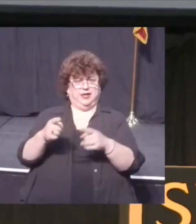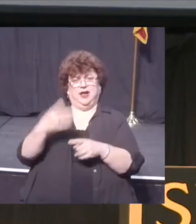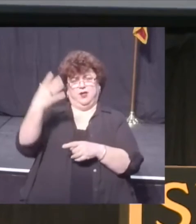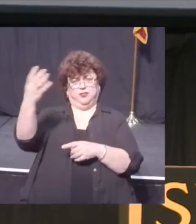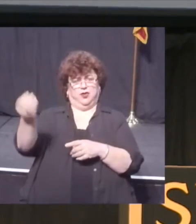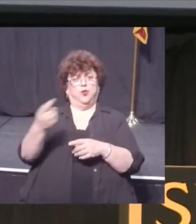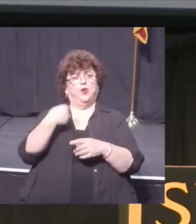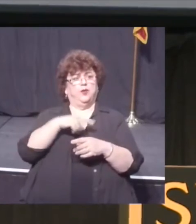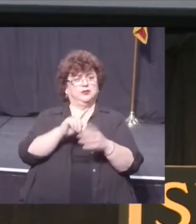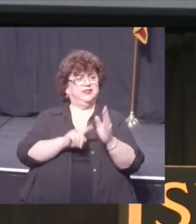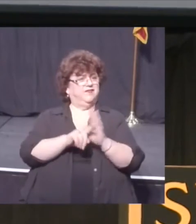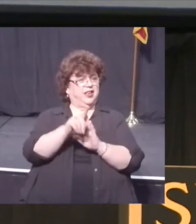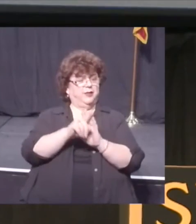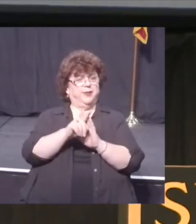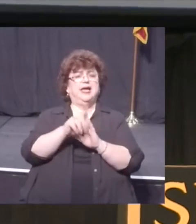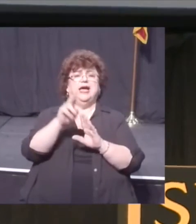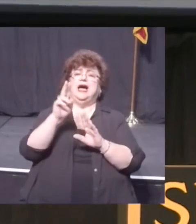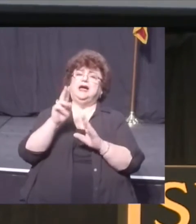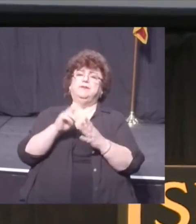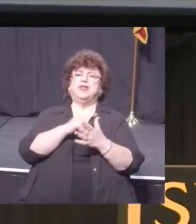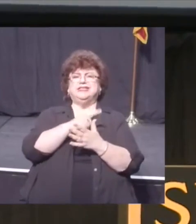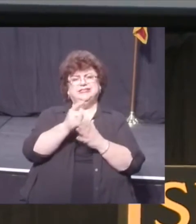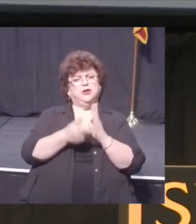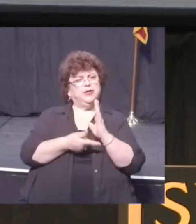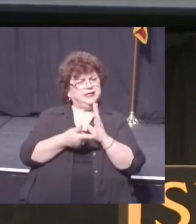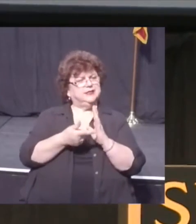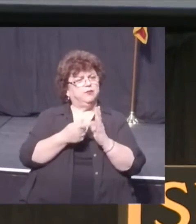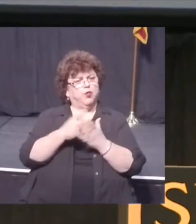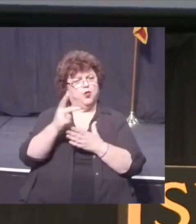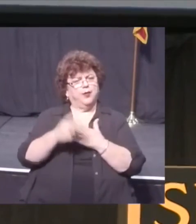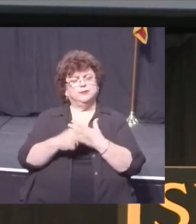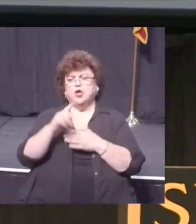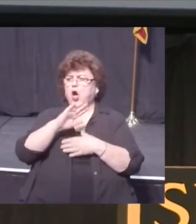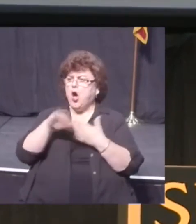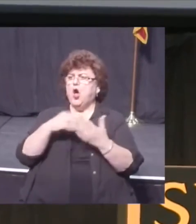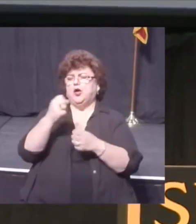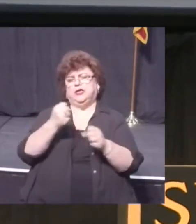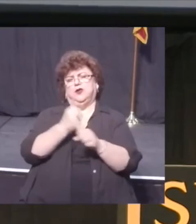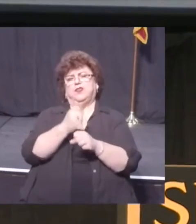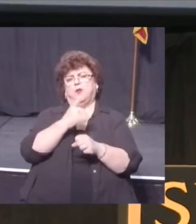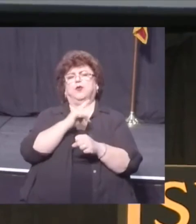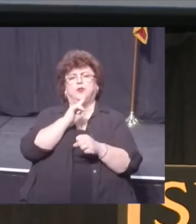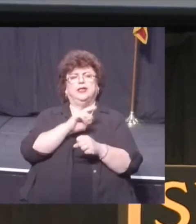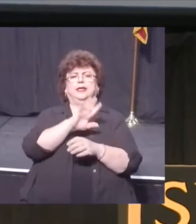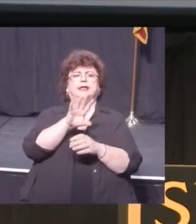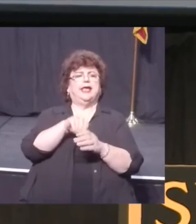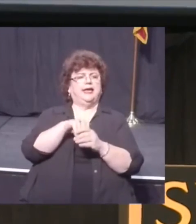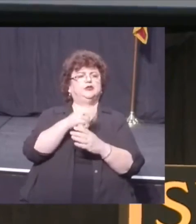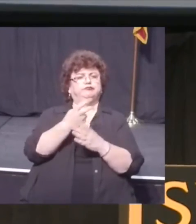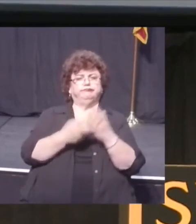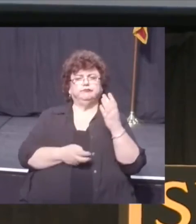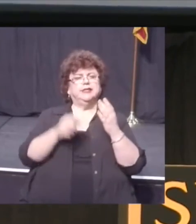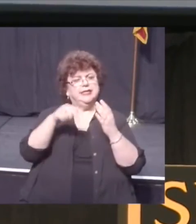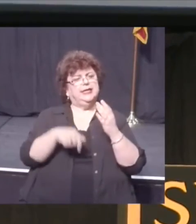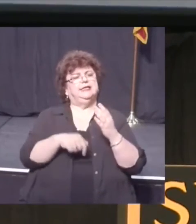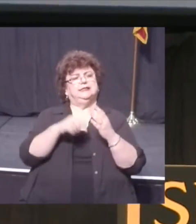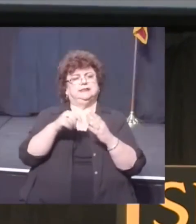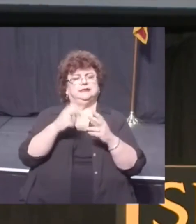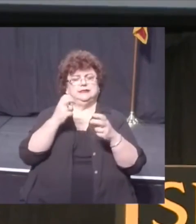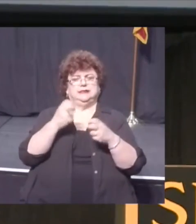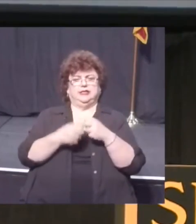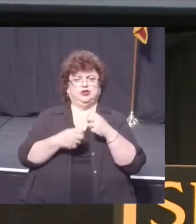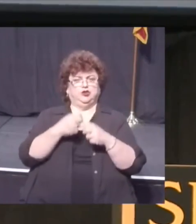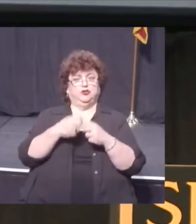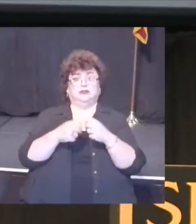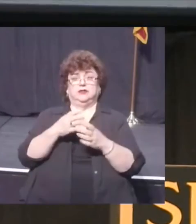be developing a series of programs all year that really engage these issues. And we'll need all of you to